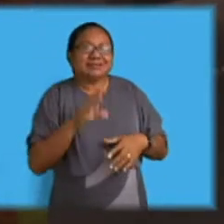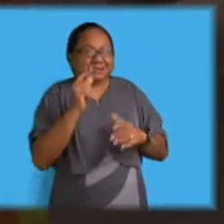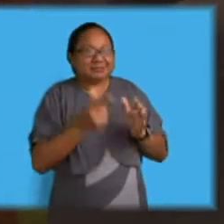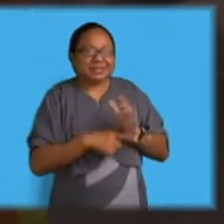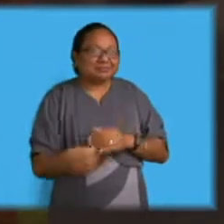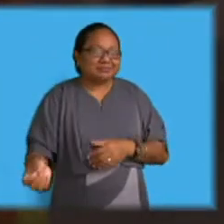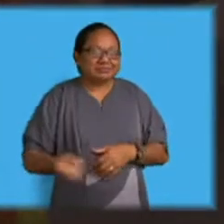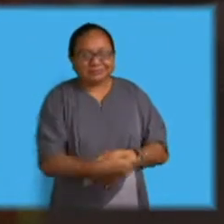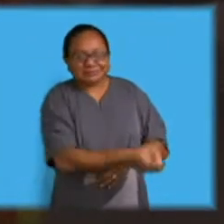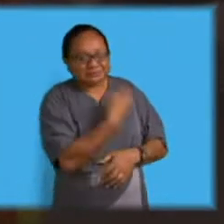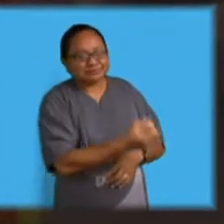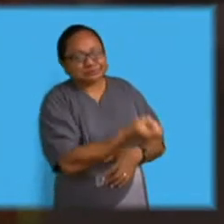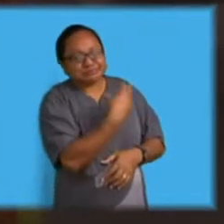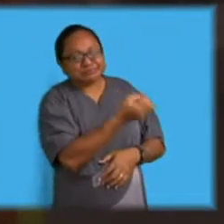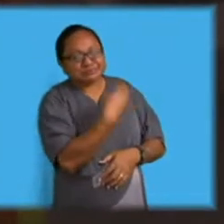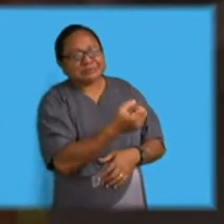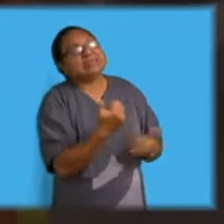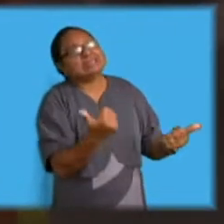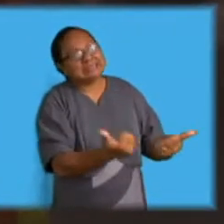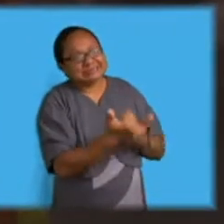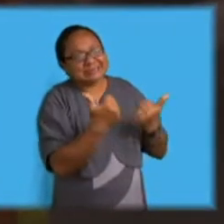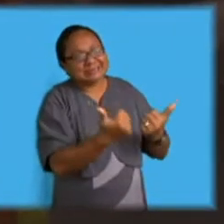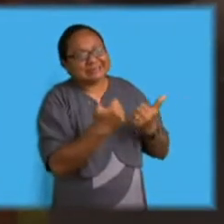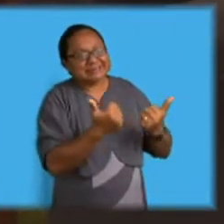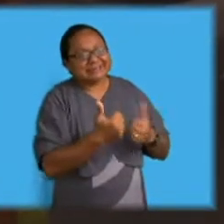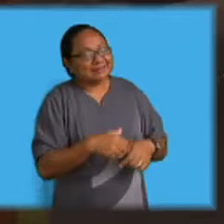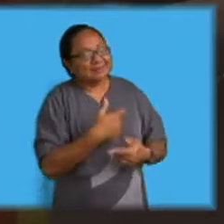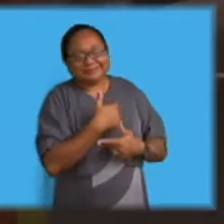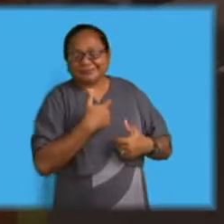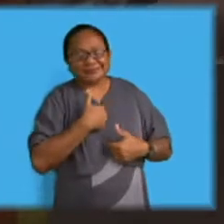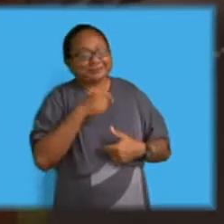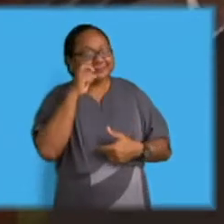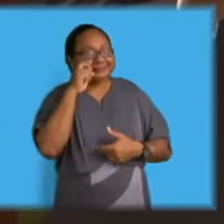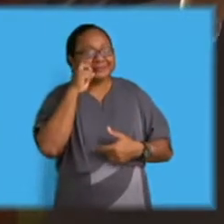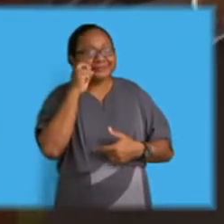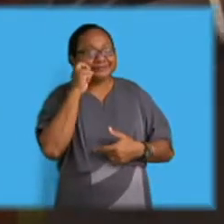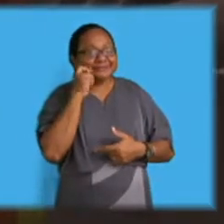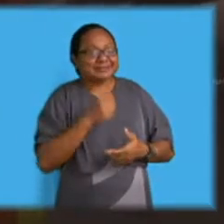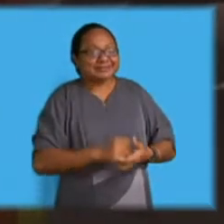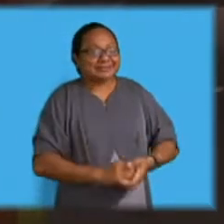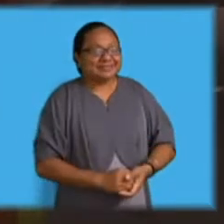on the other side. Amuses us.